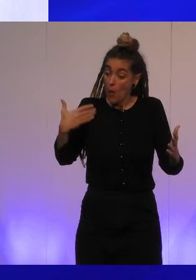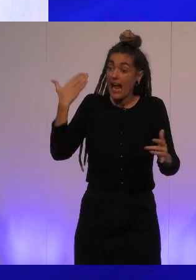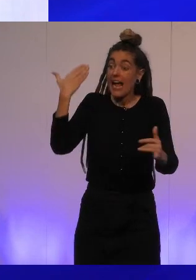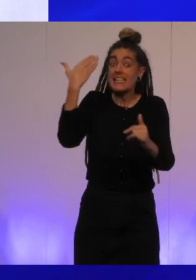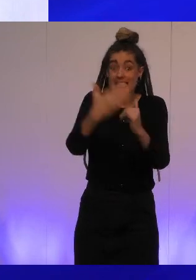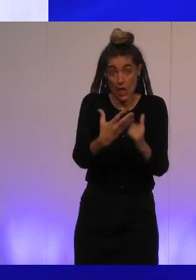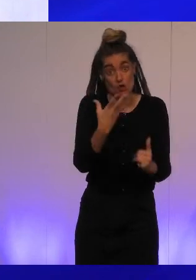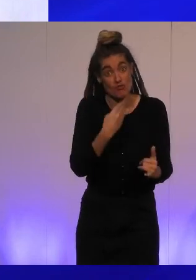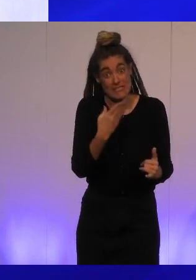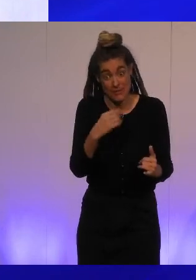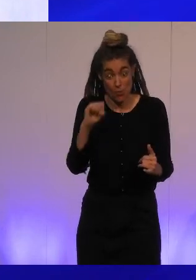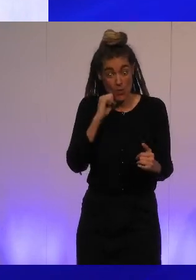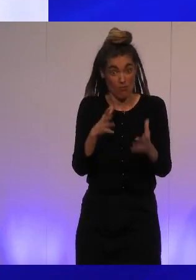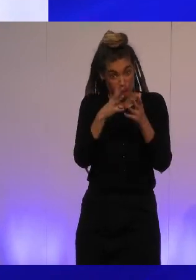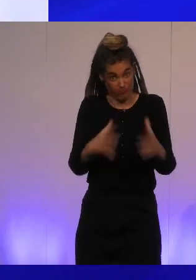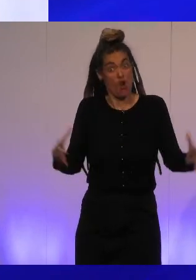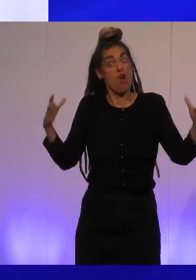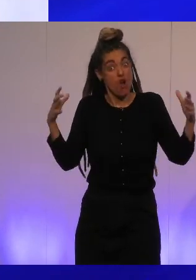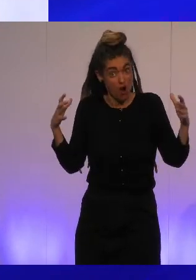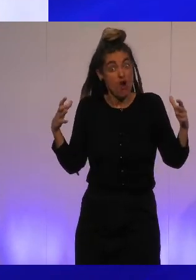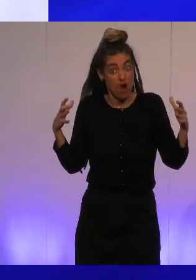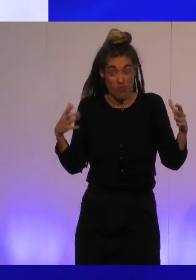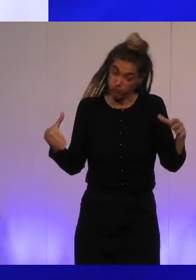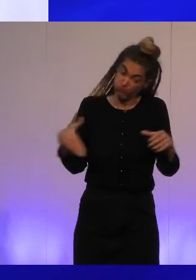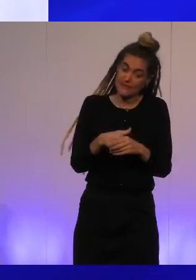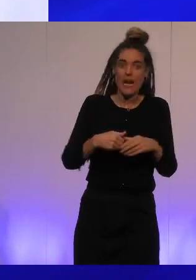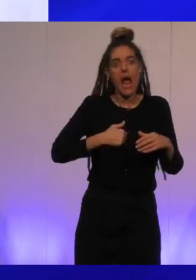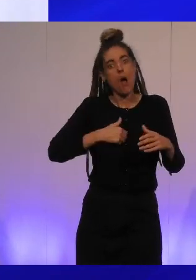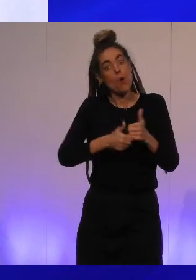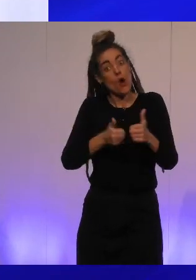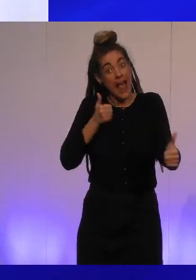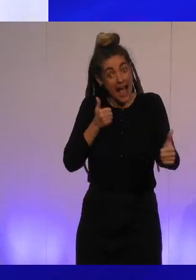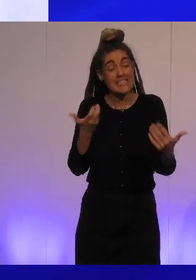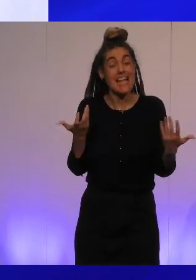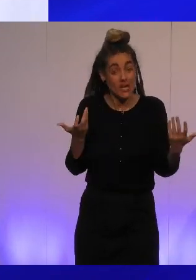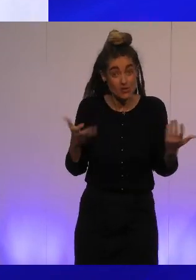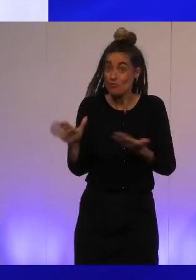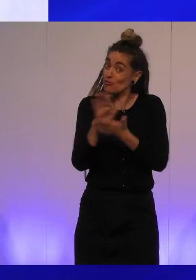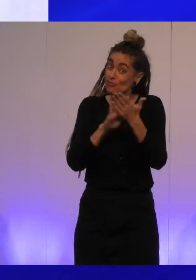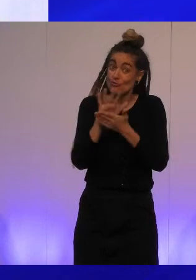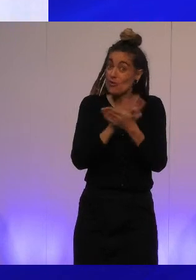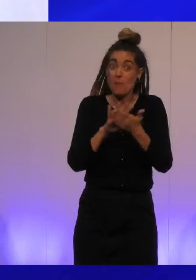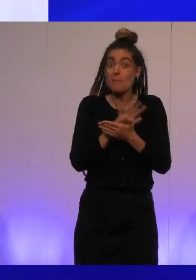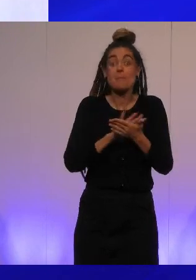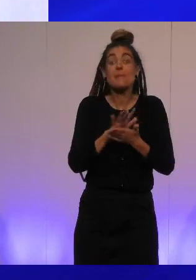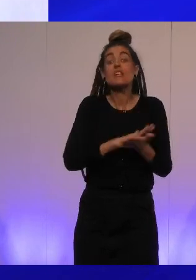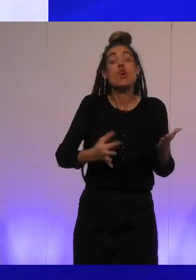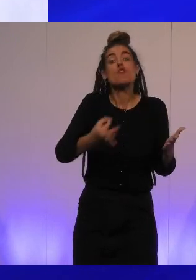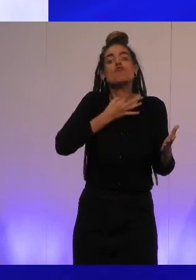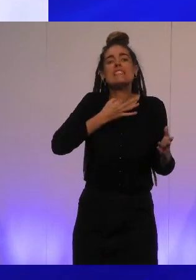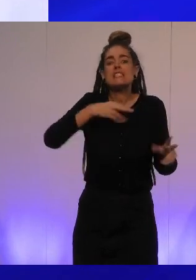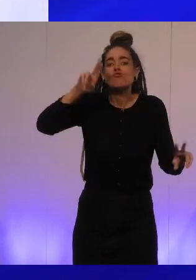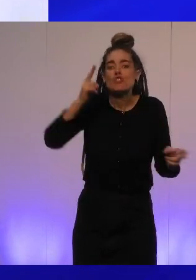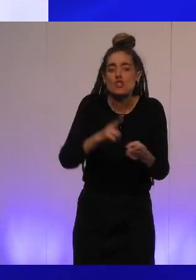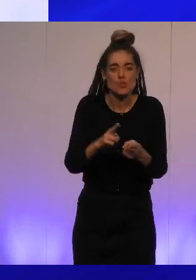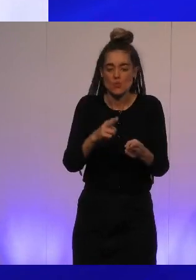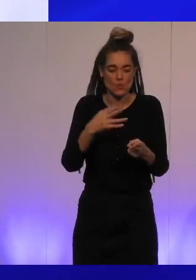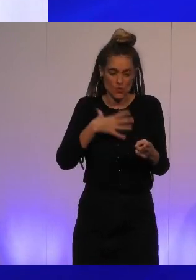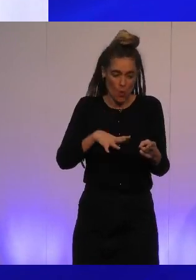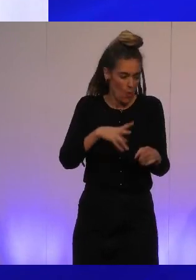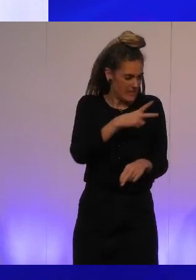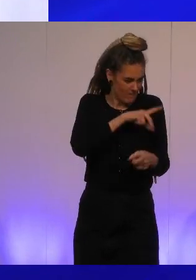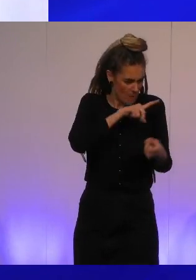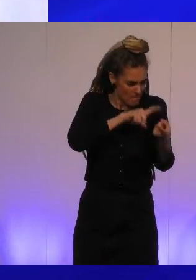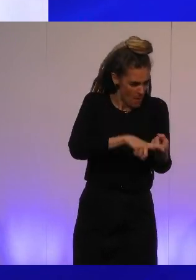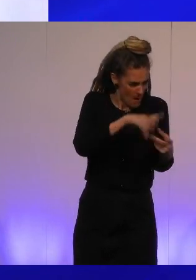Christmas who will be in our organisation, which will reduce that risk of permanent staff being moved.